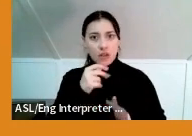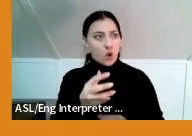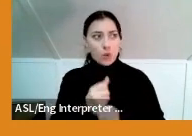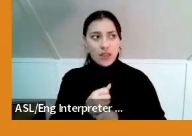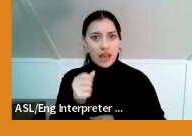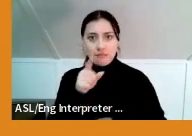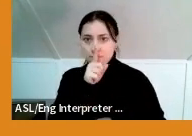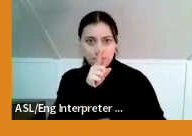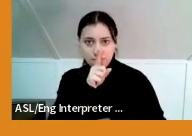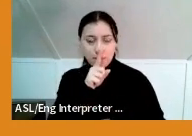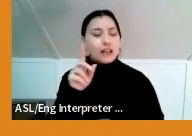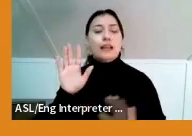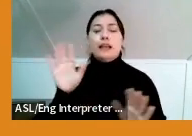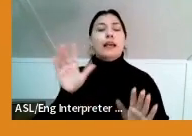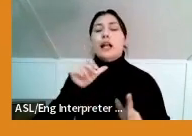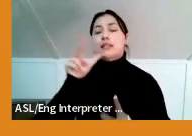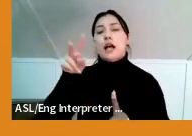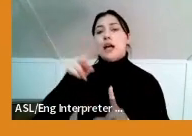of that for this grant program.